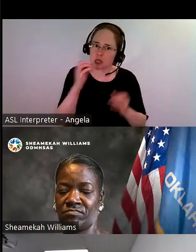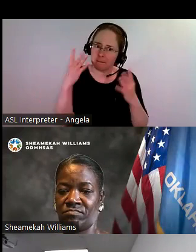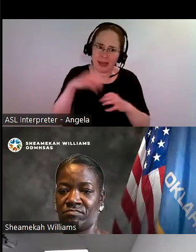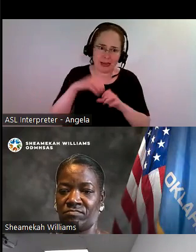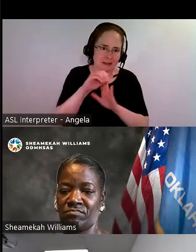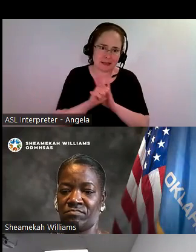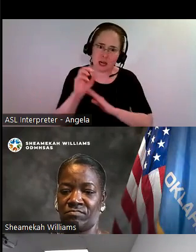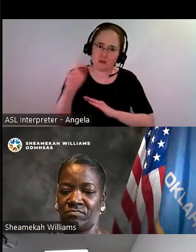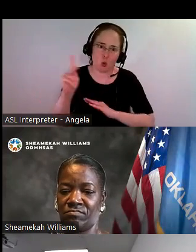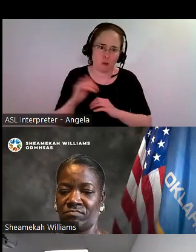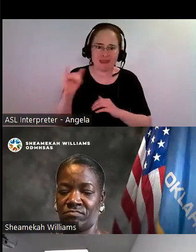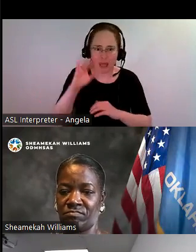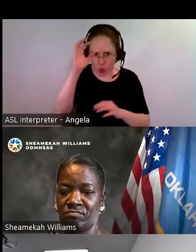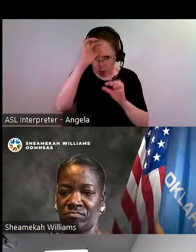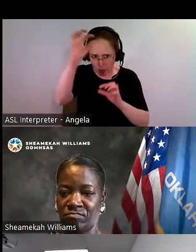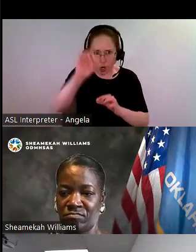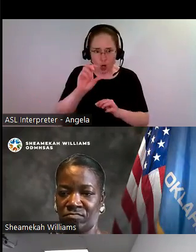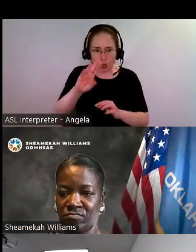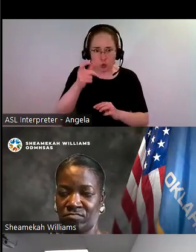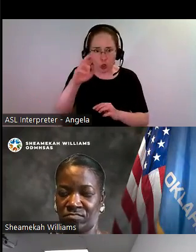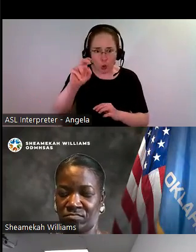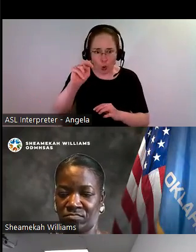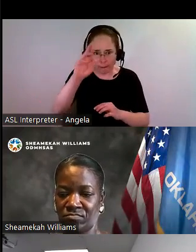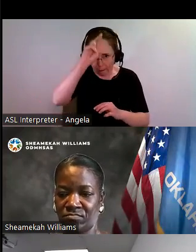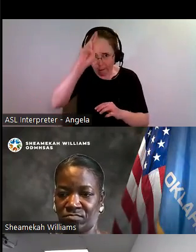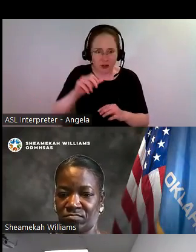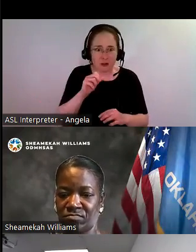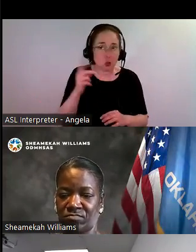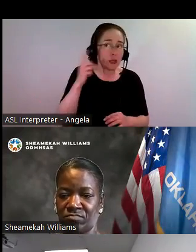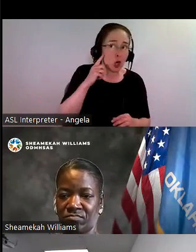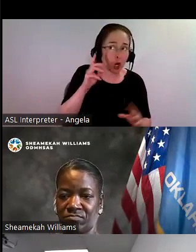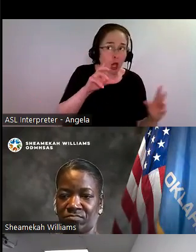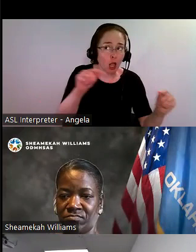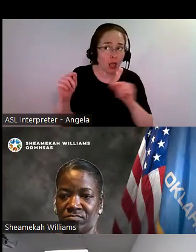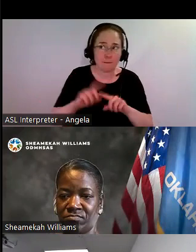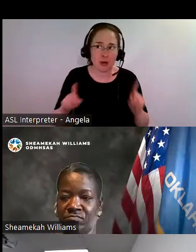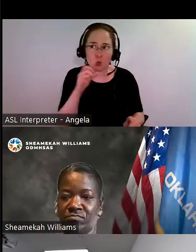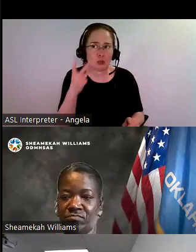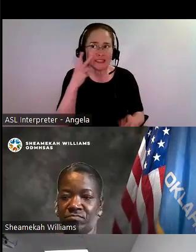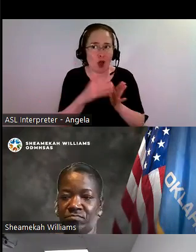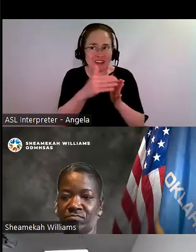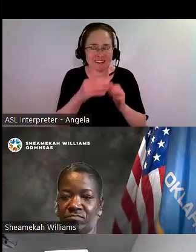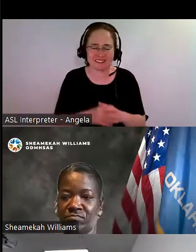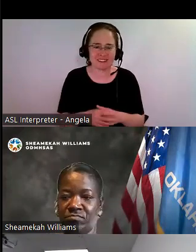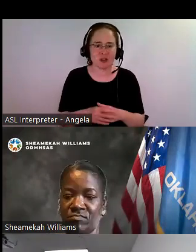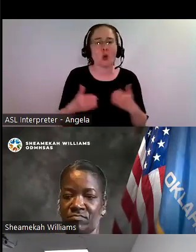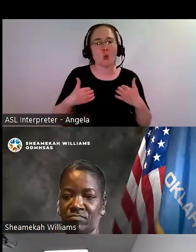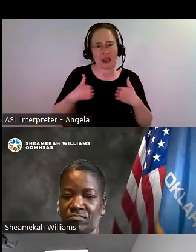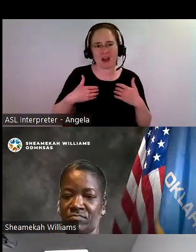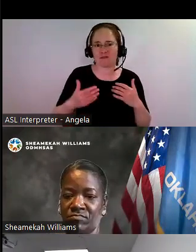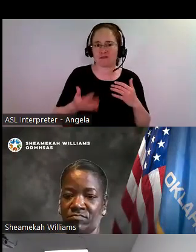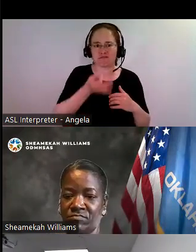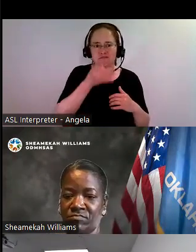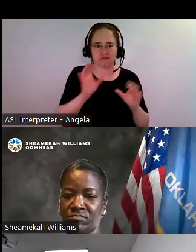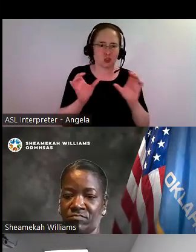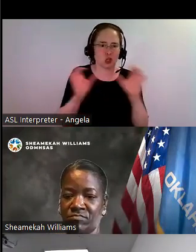like unicorns. You hear about them, but you don't see them very often. However, we have one that looks at those really tough